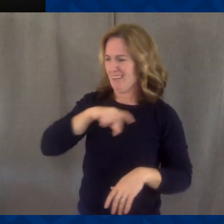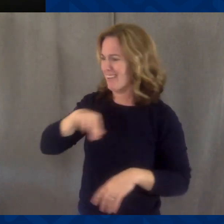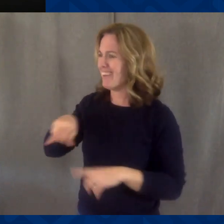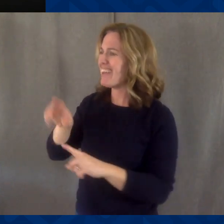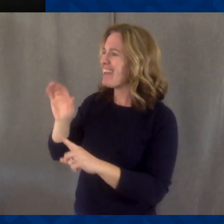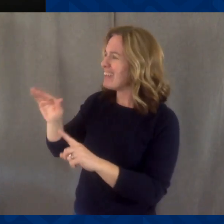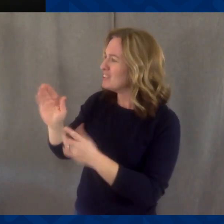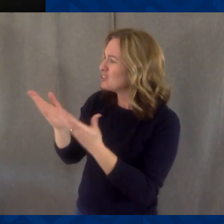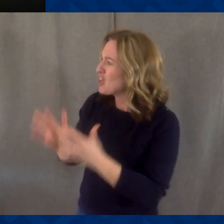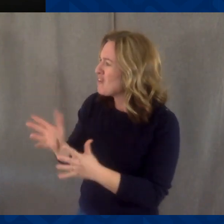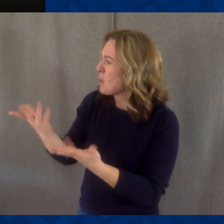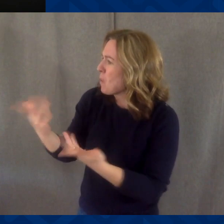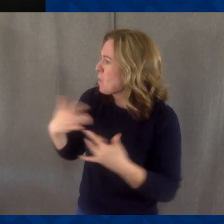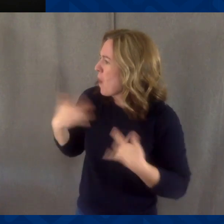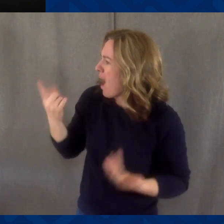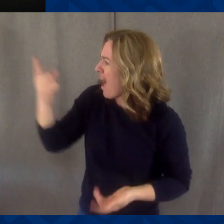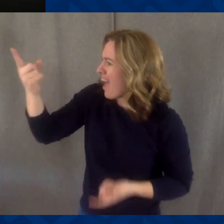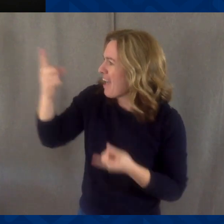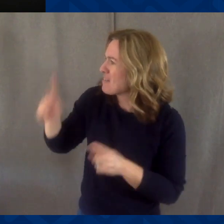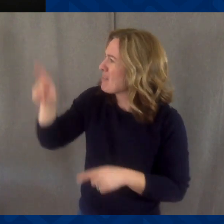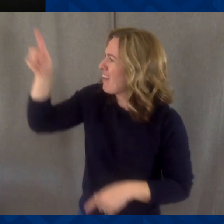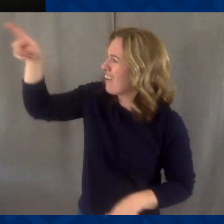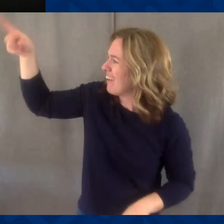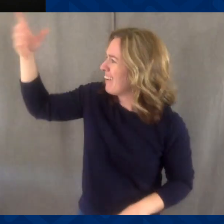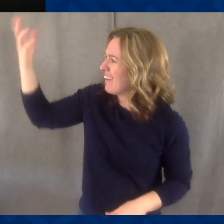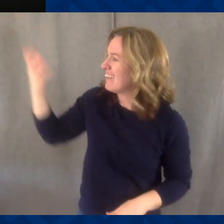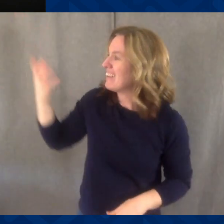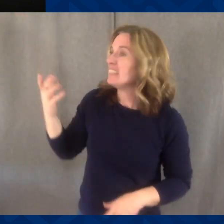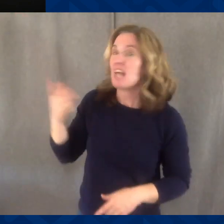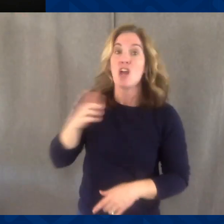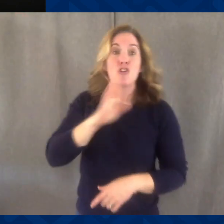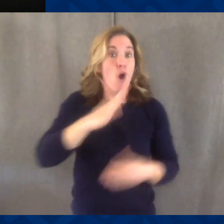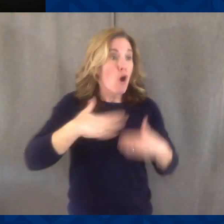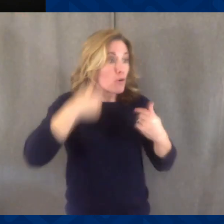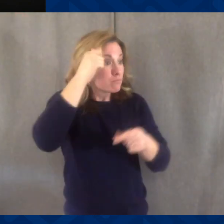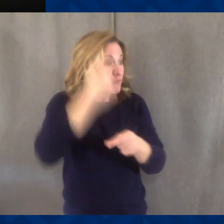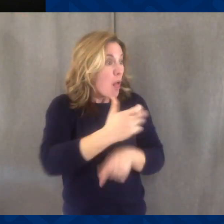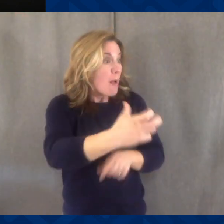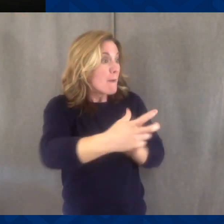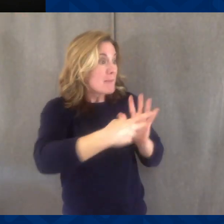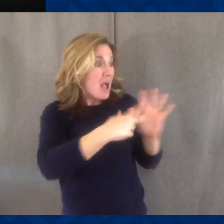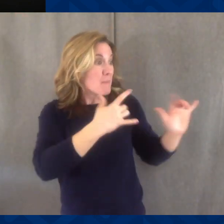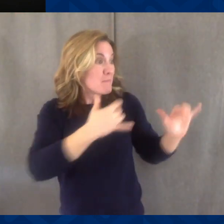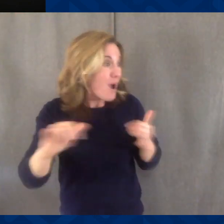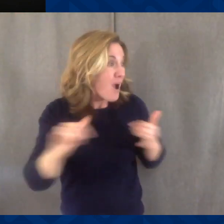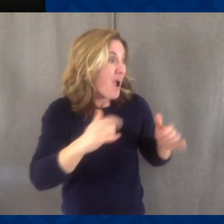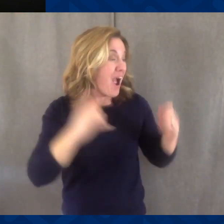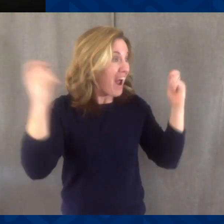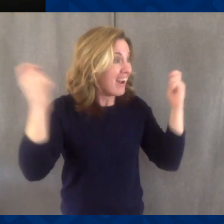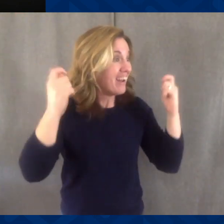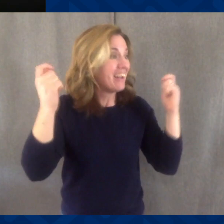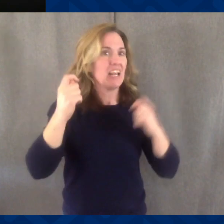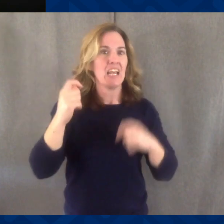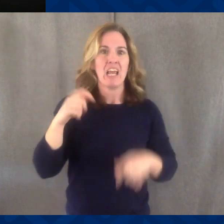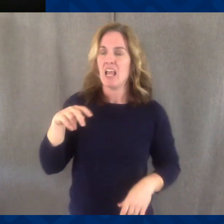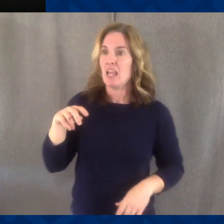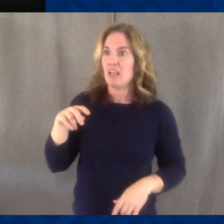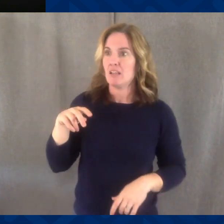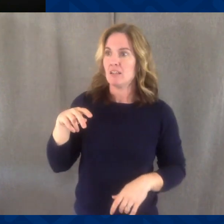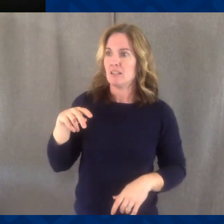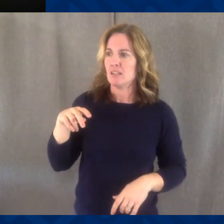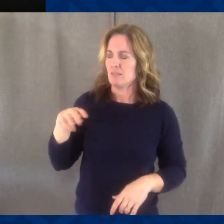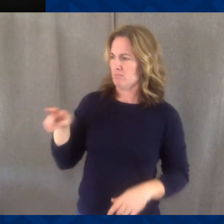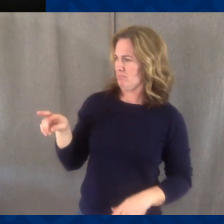back, and so we are about to party. The servant probably expected to be met with excitement from the older brother,